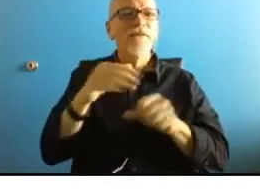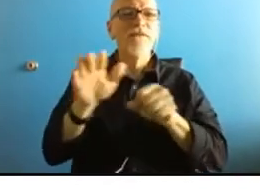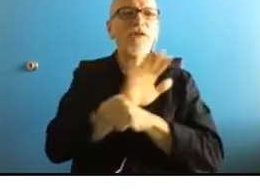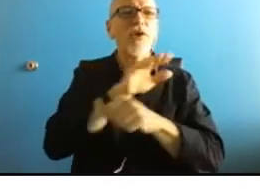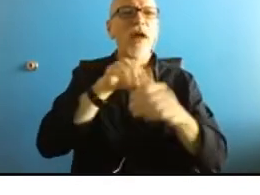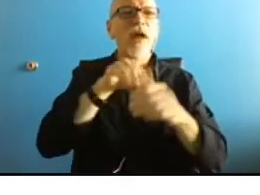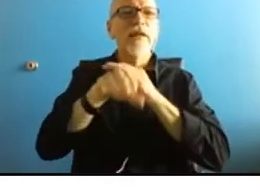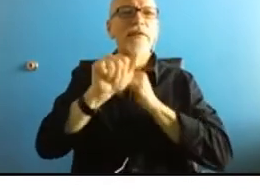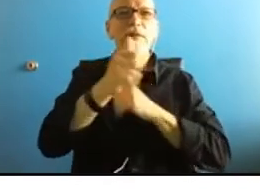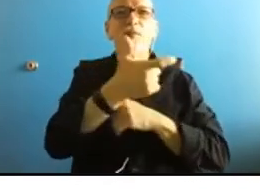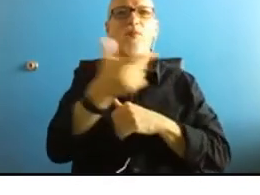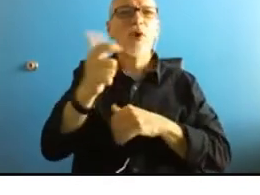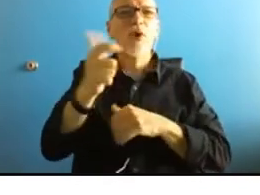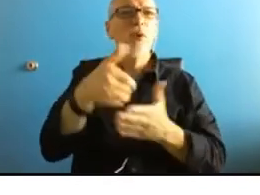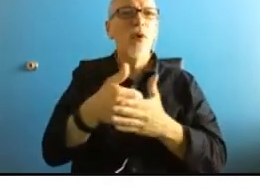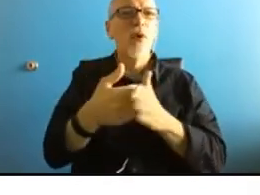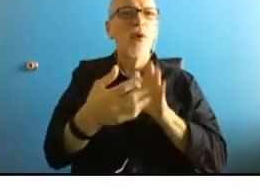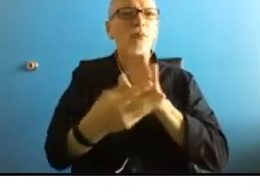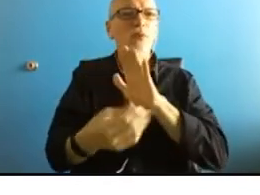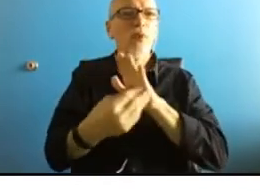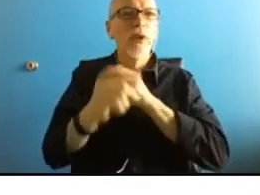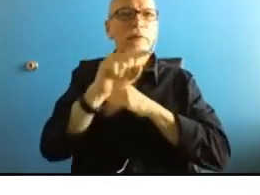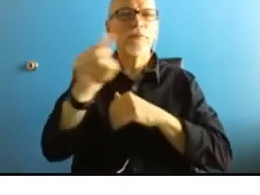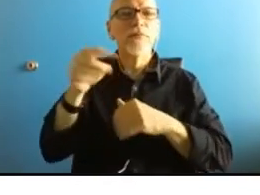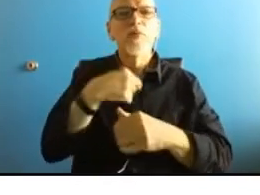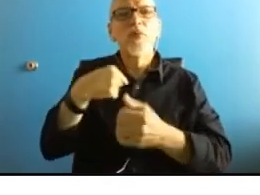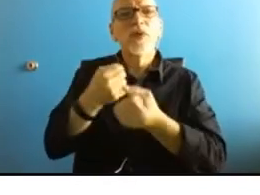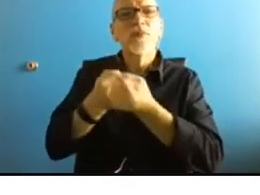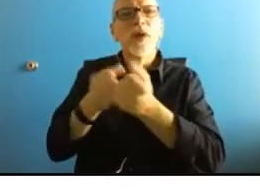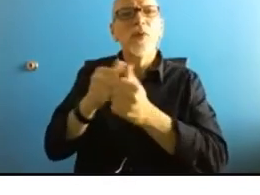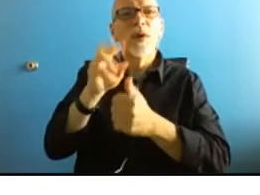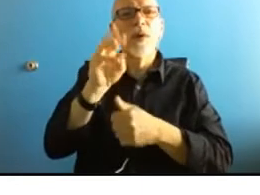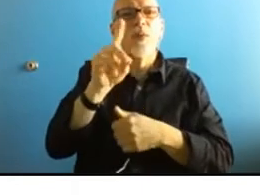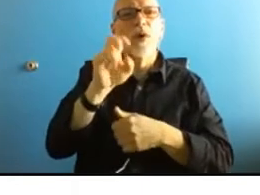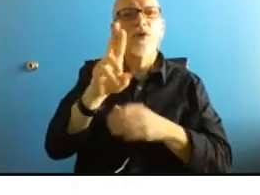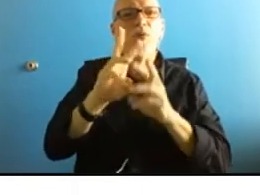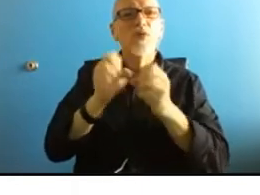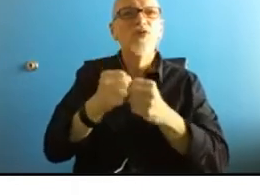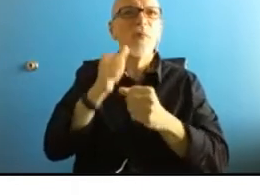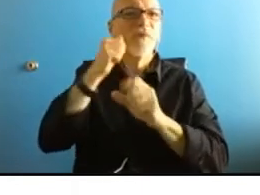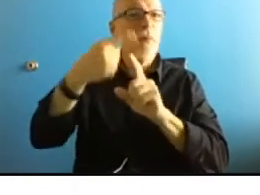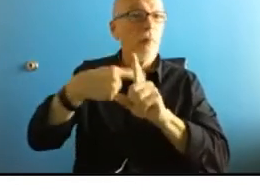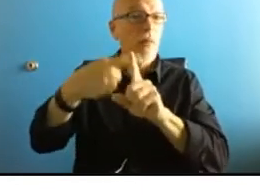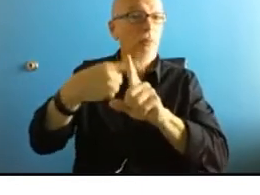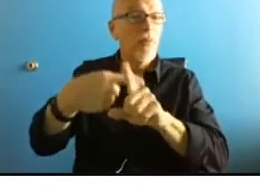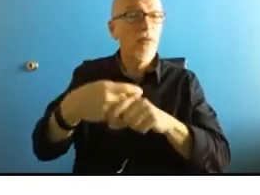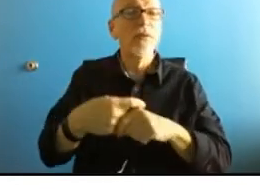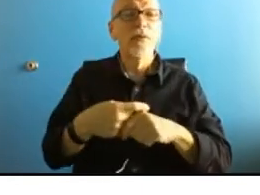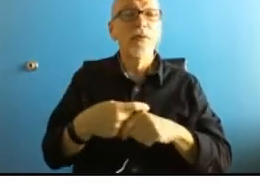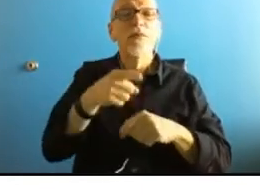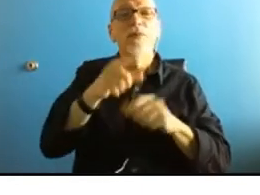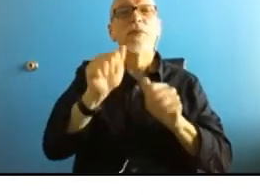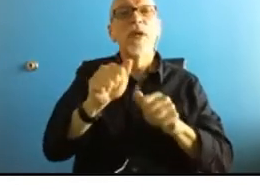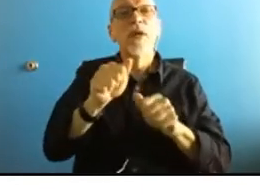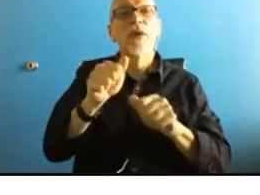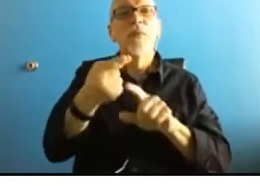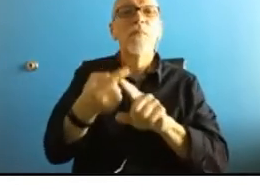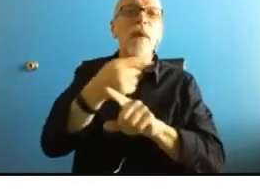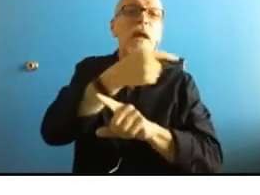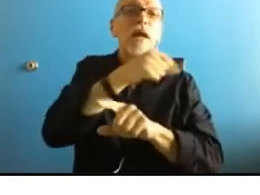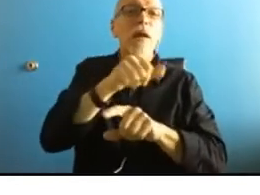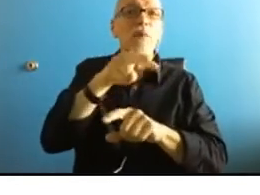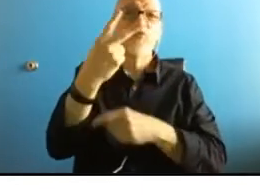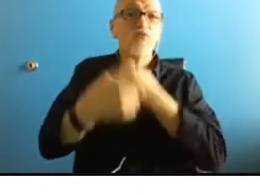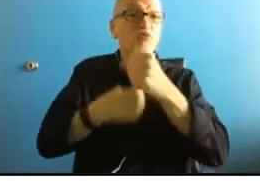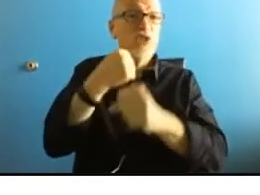of the recordings. We sponsor recordings with Wonder Workshop at least once a month, so you can go through and watch almost 2 years worth